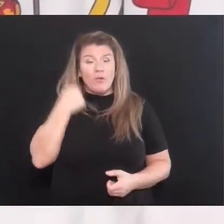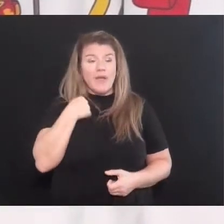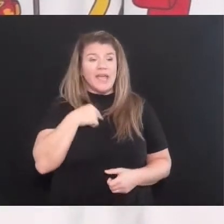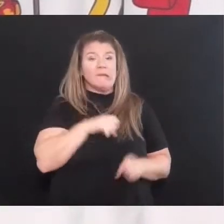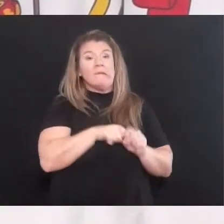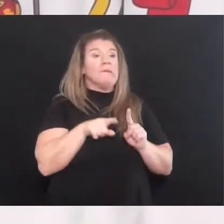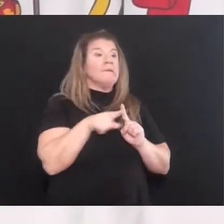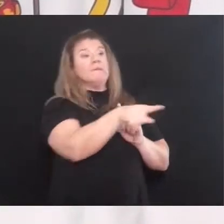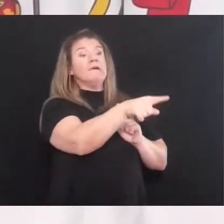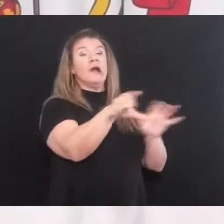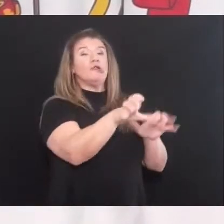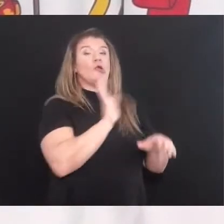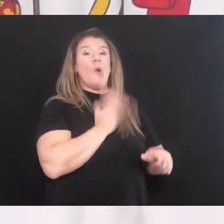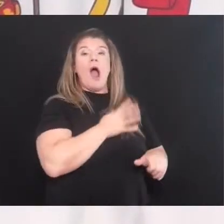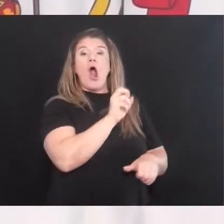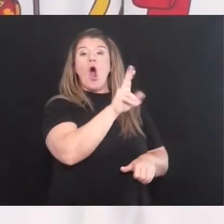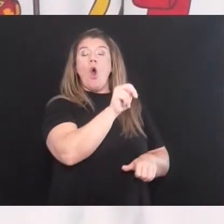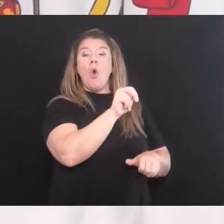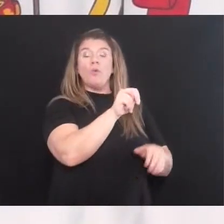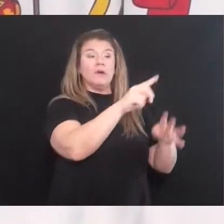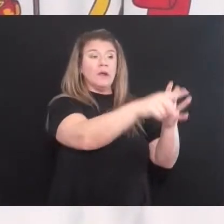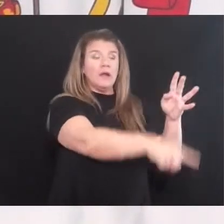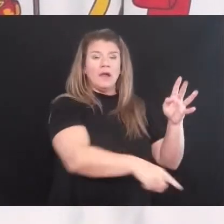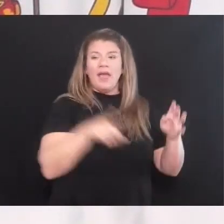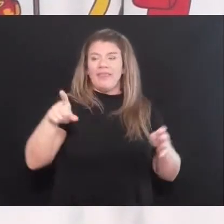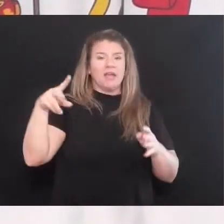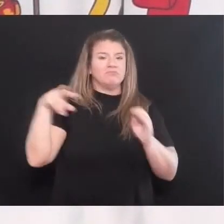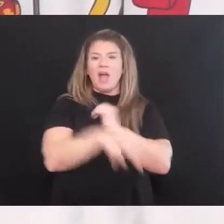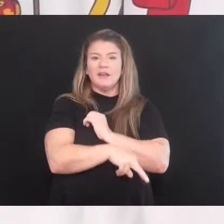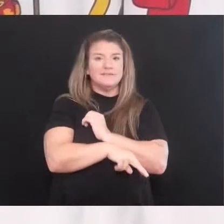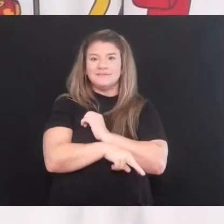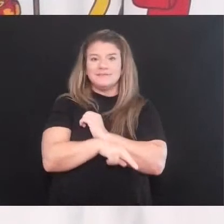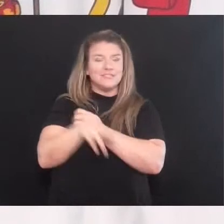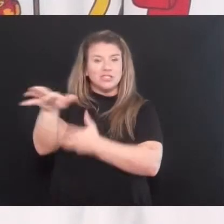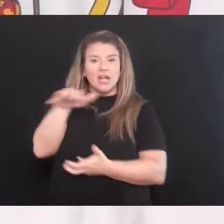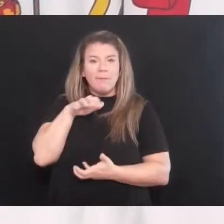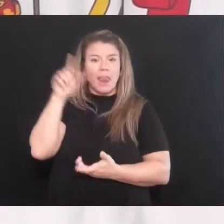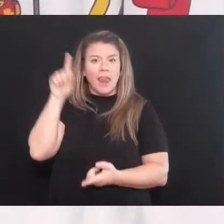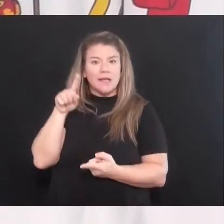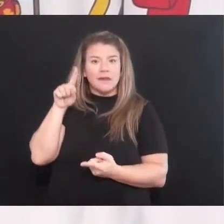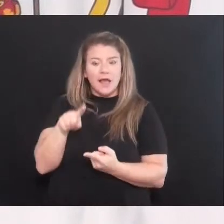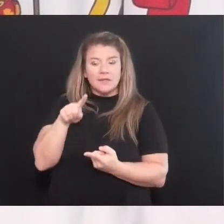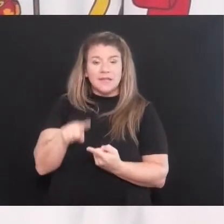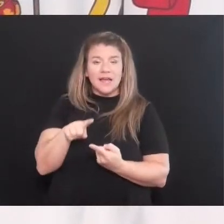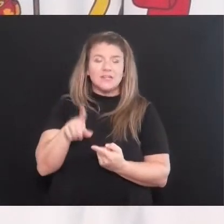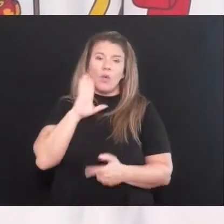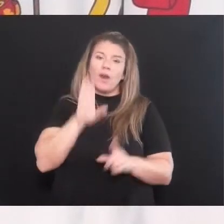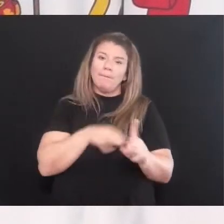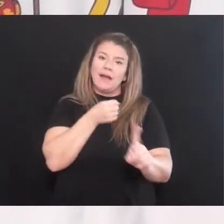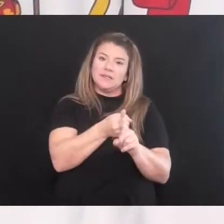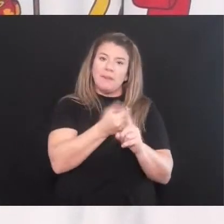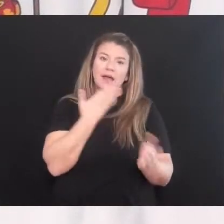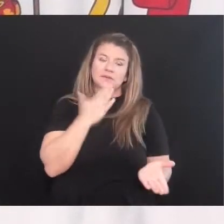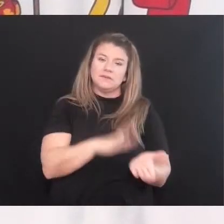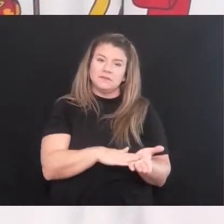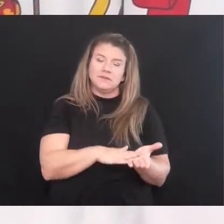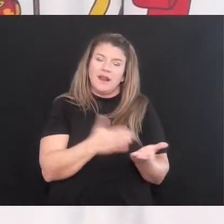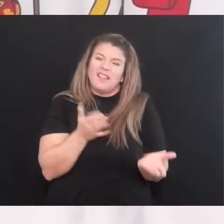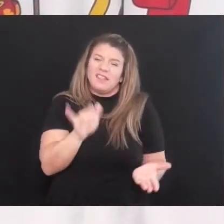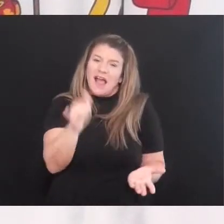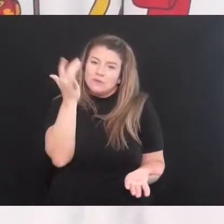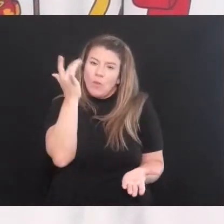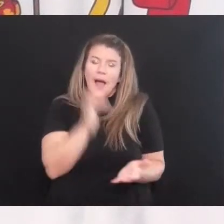and start doing stuff, and they start cutting us back, or they, you know, whatever it may be, it could really hurt us. And that's